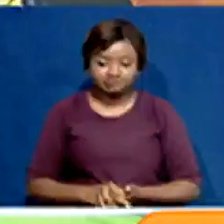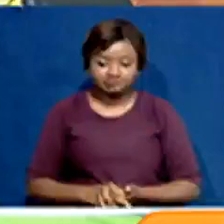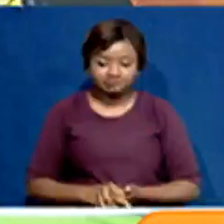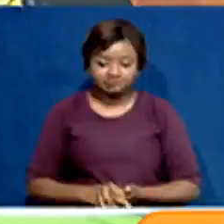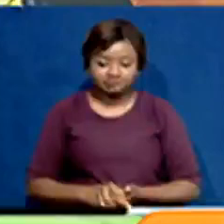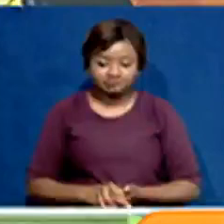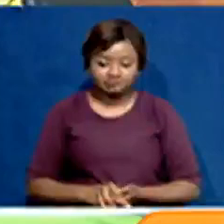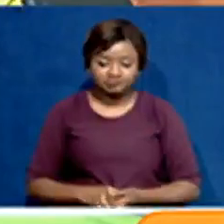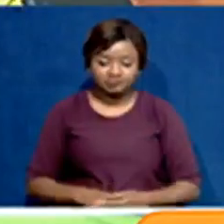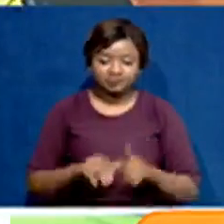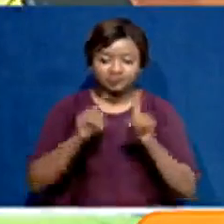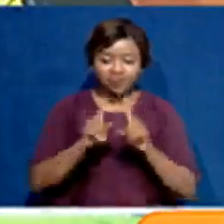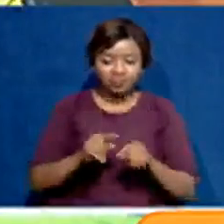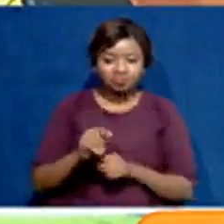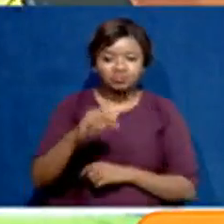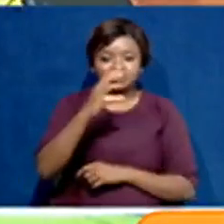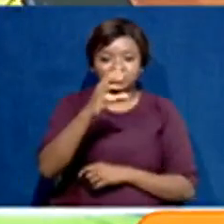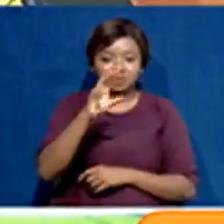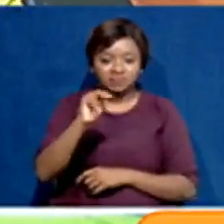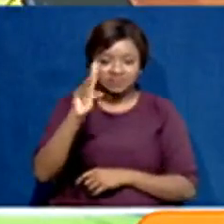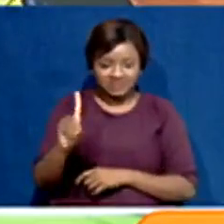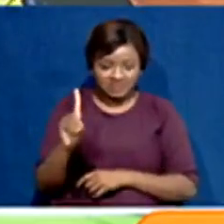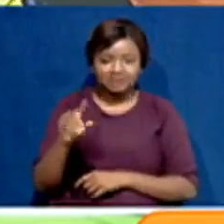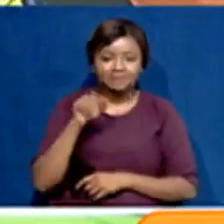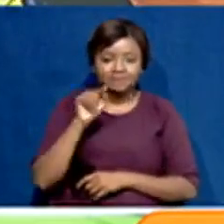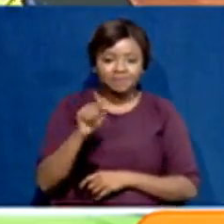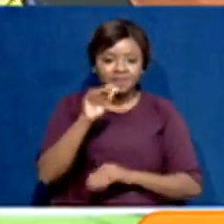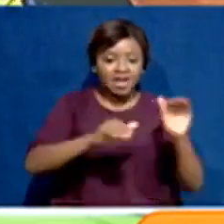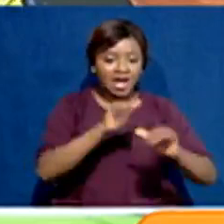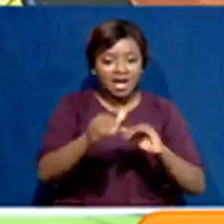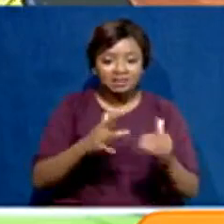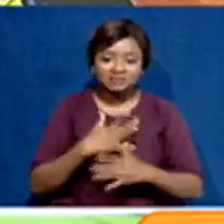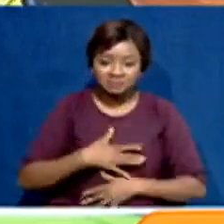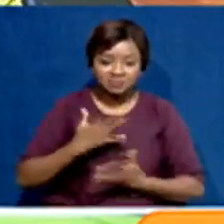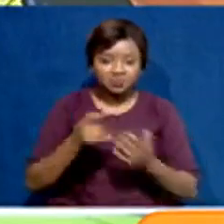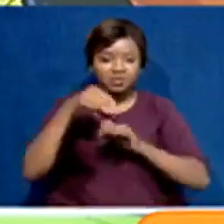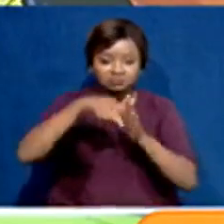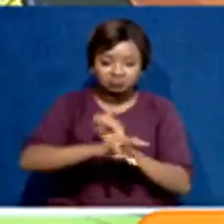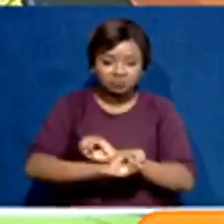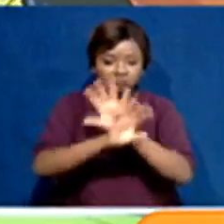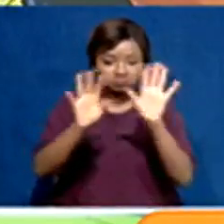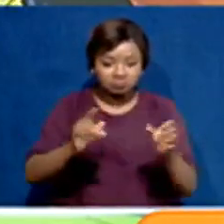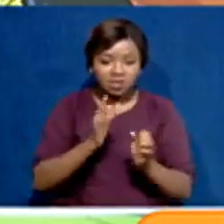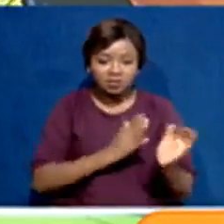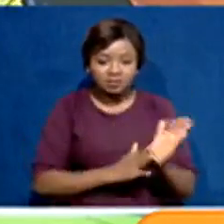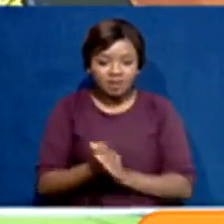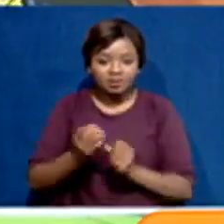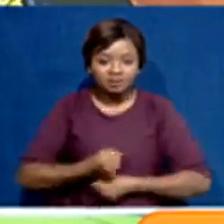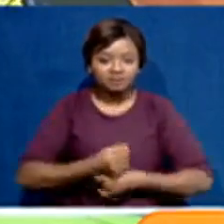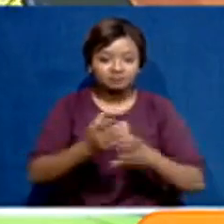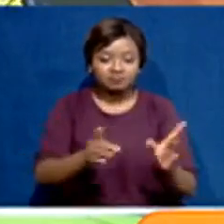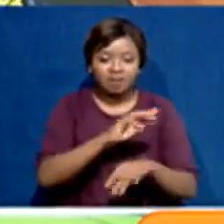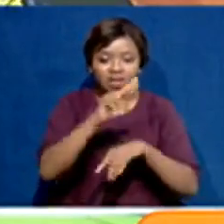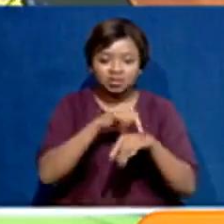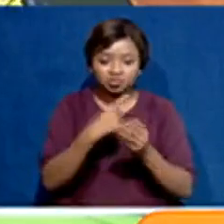And the Center for Multi-Party Democracy, or CMD, is calling for a comprehensive and transparent dissemination